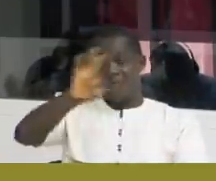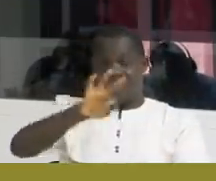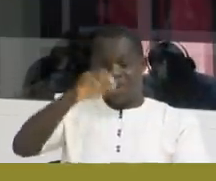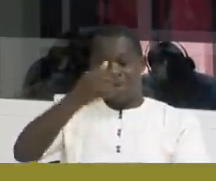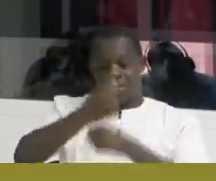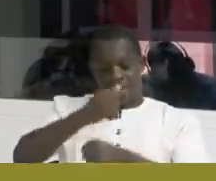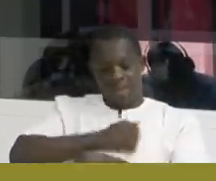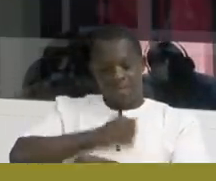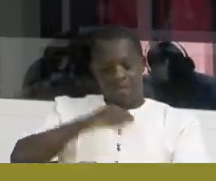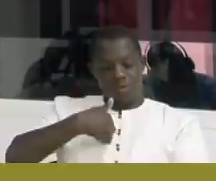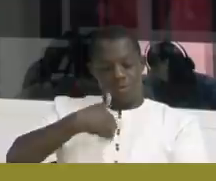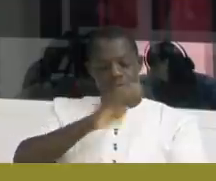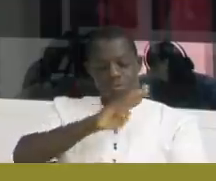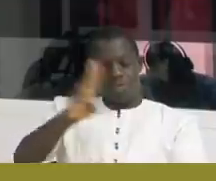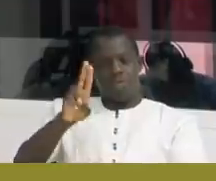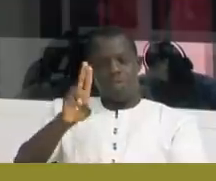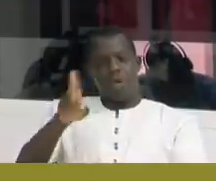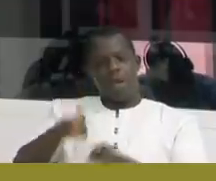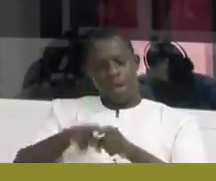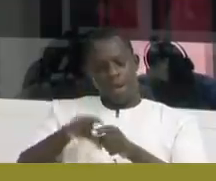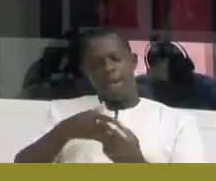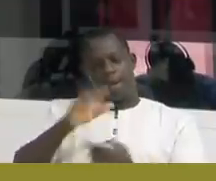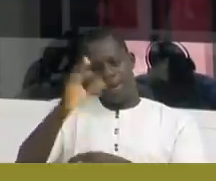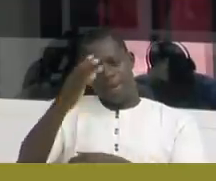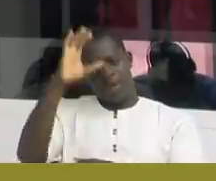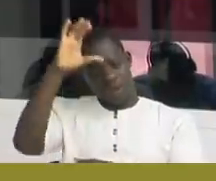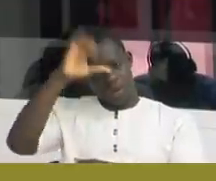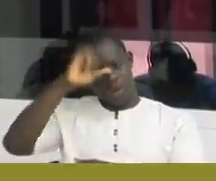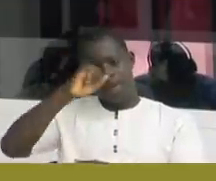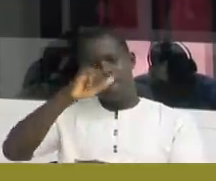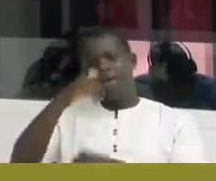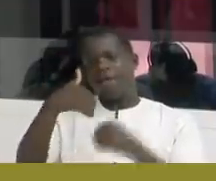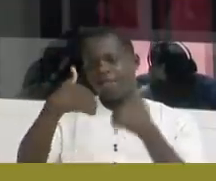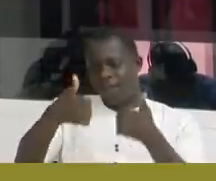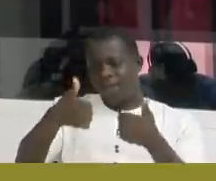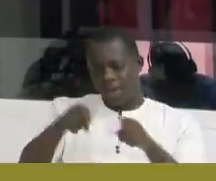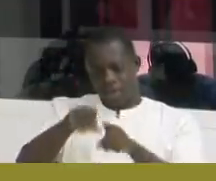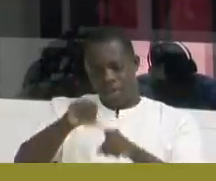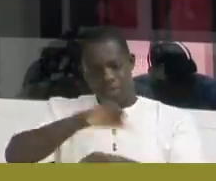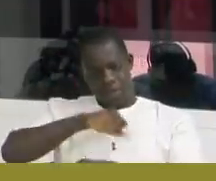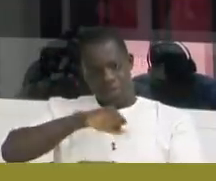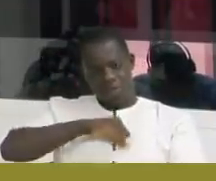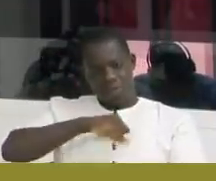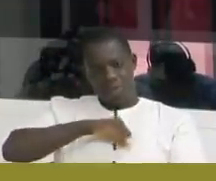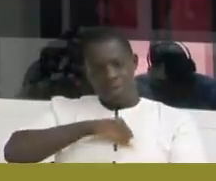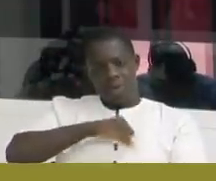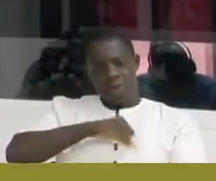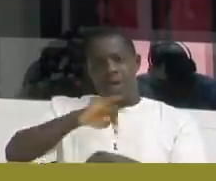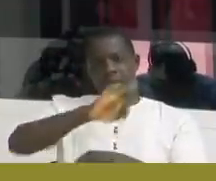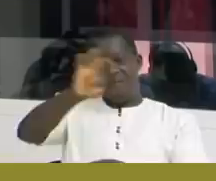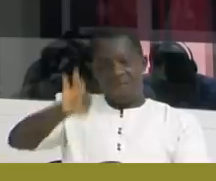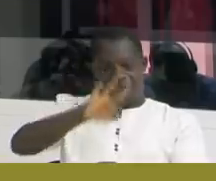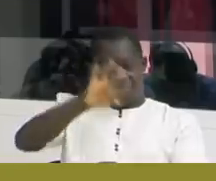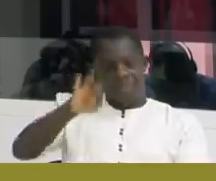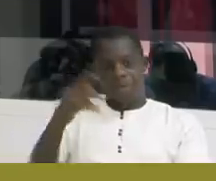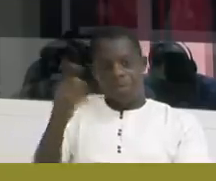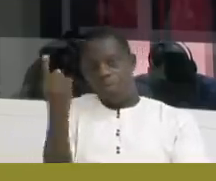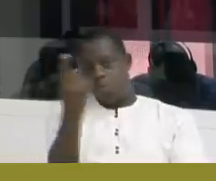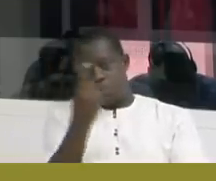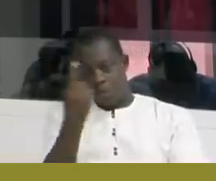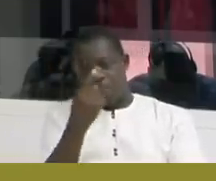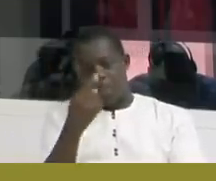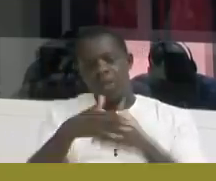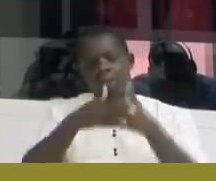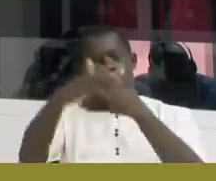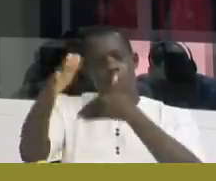it was myself, I could understand, that's fine. But my family, that alone is extreme